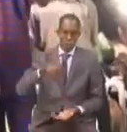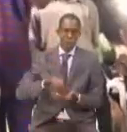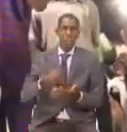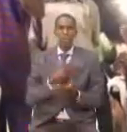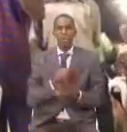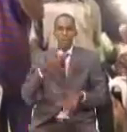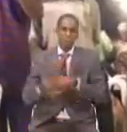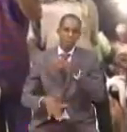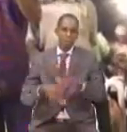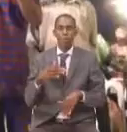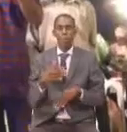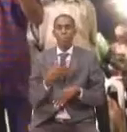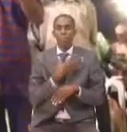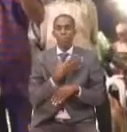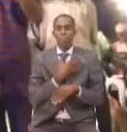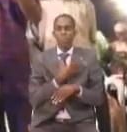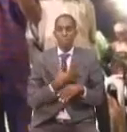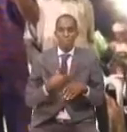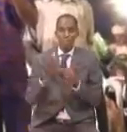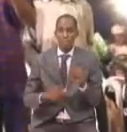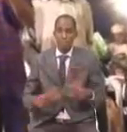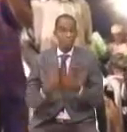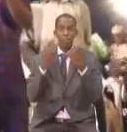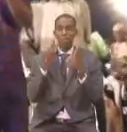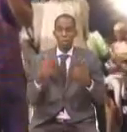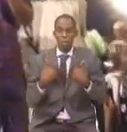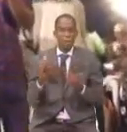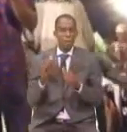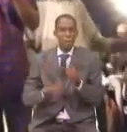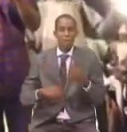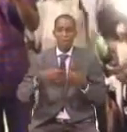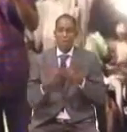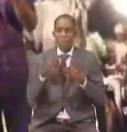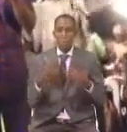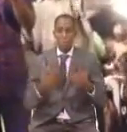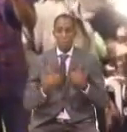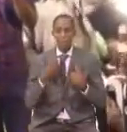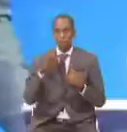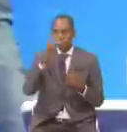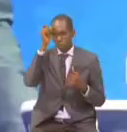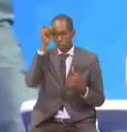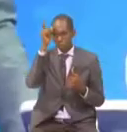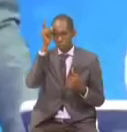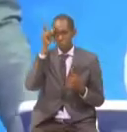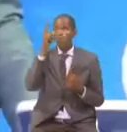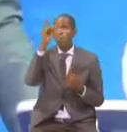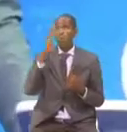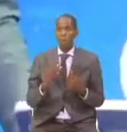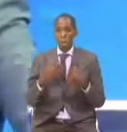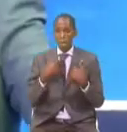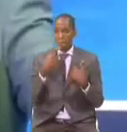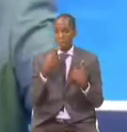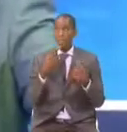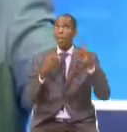walk. And any challenge you have, any problem you have, you understand, God has said, I will